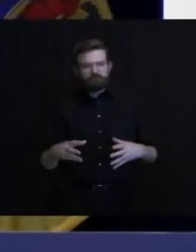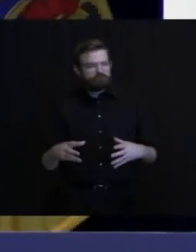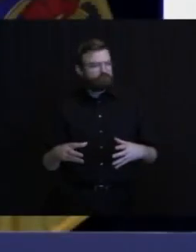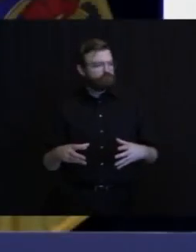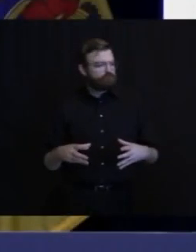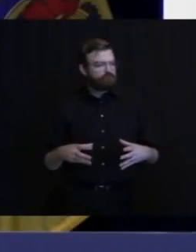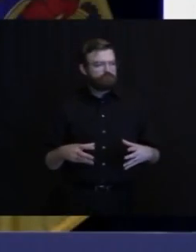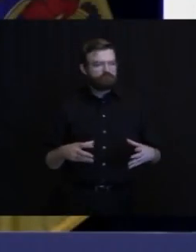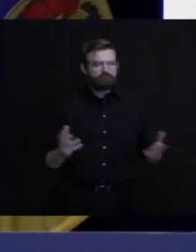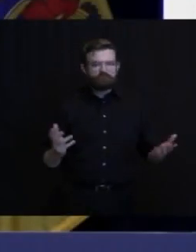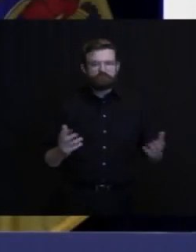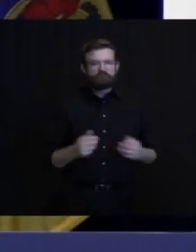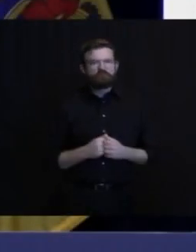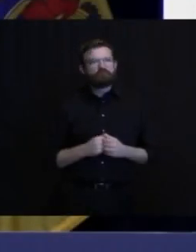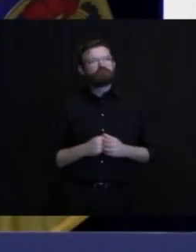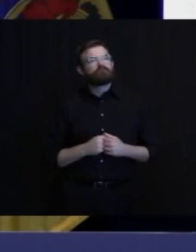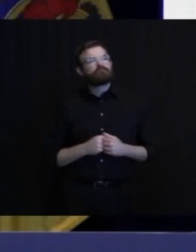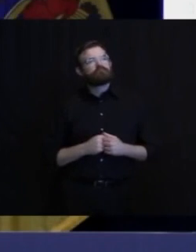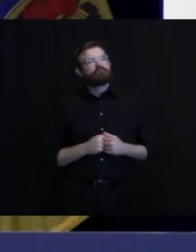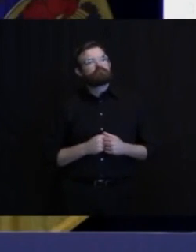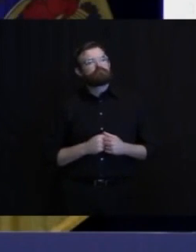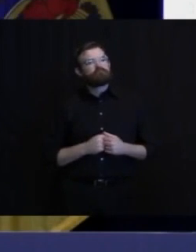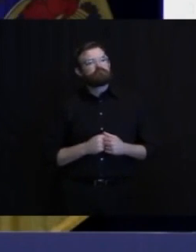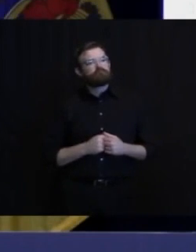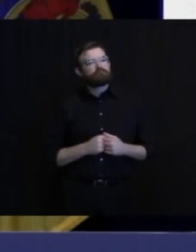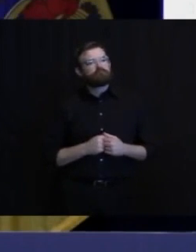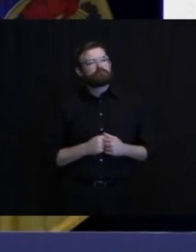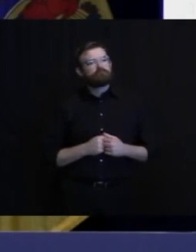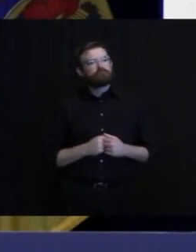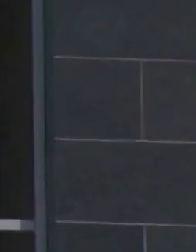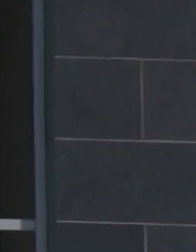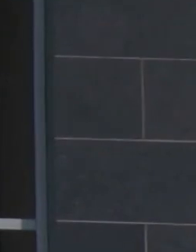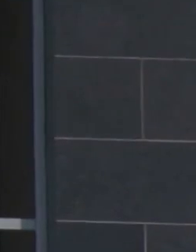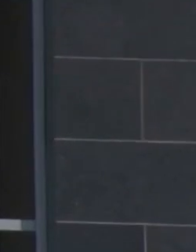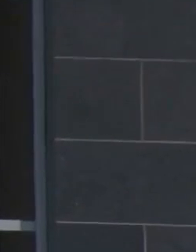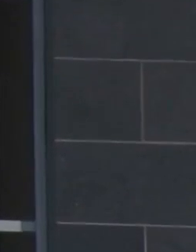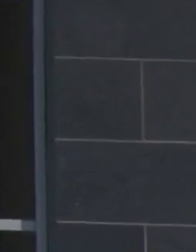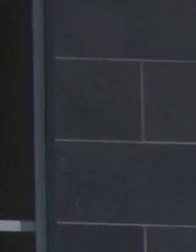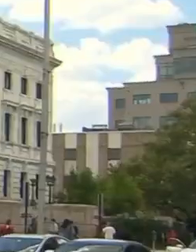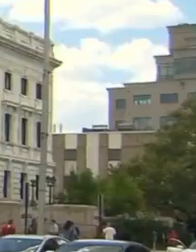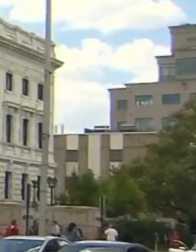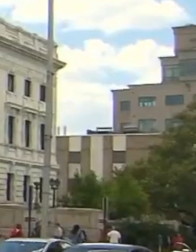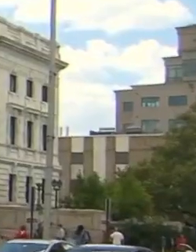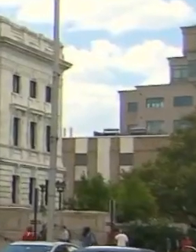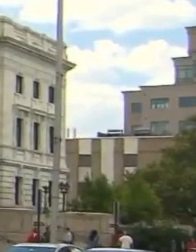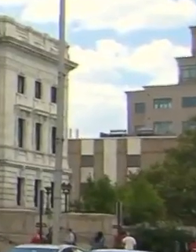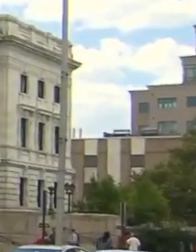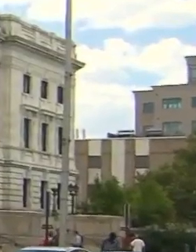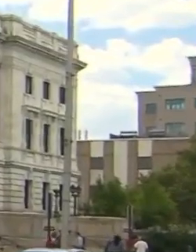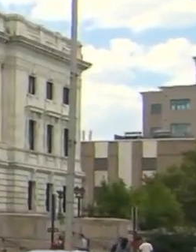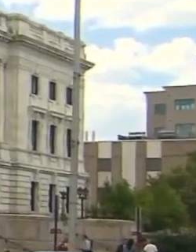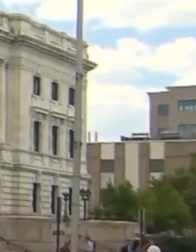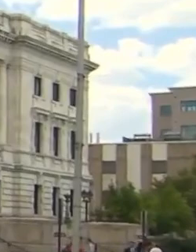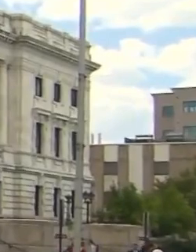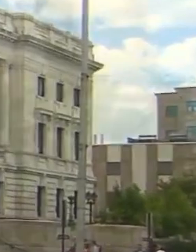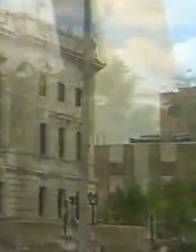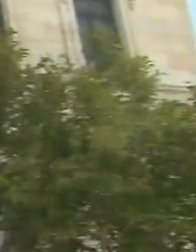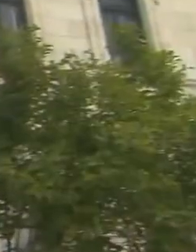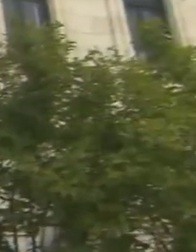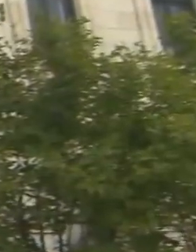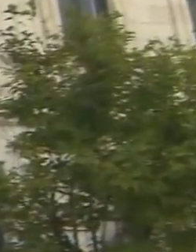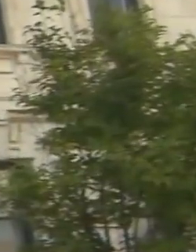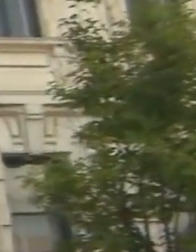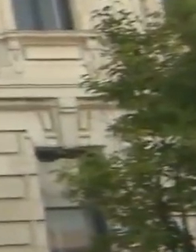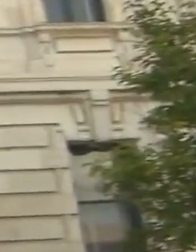it's way past due. Governor Murphy is leading that charge along with the two Democratic leaders of the state legislature, throwing their